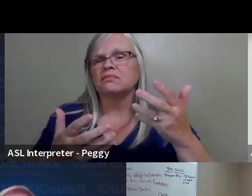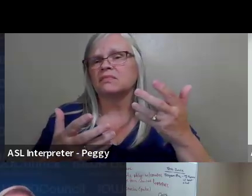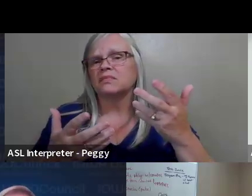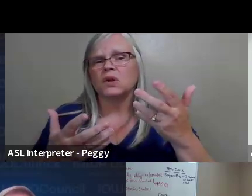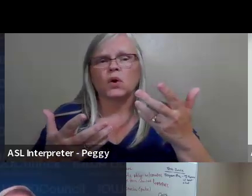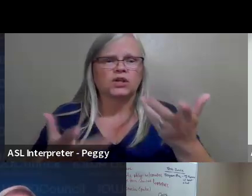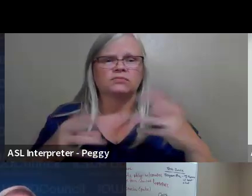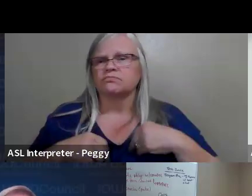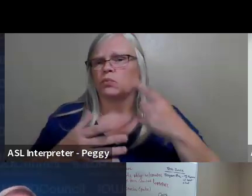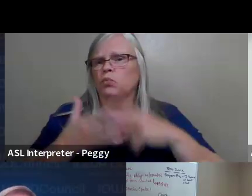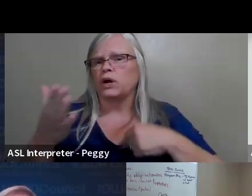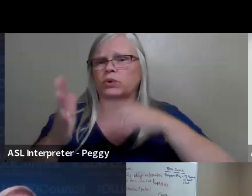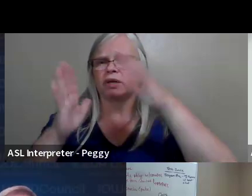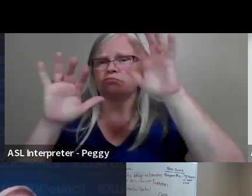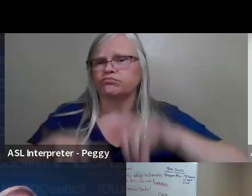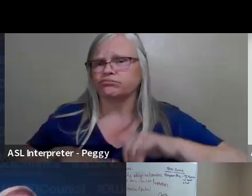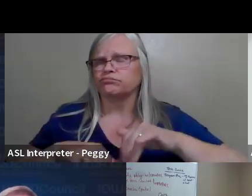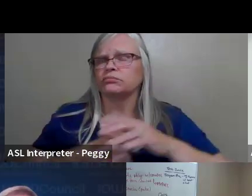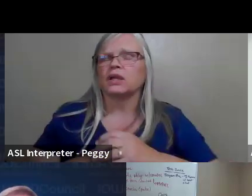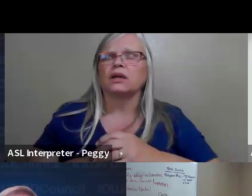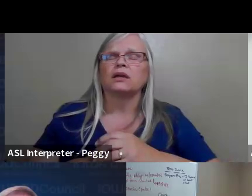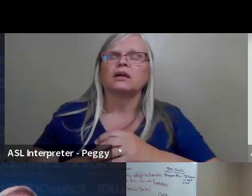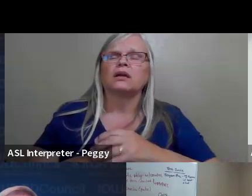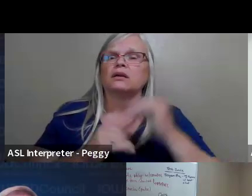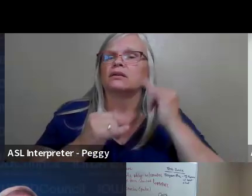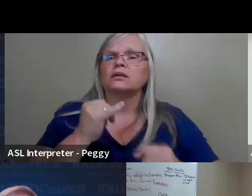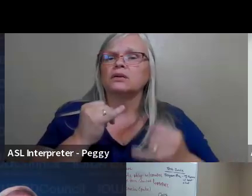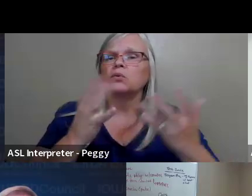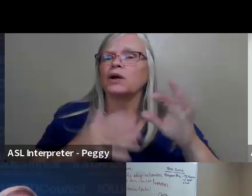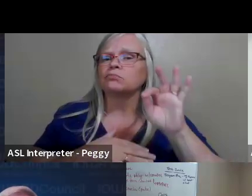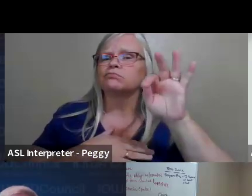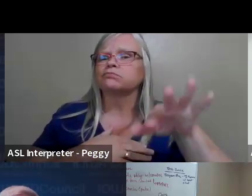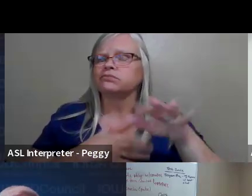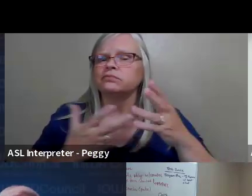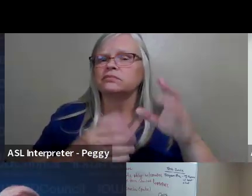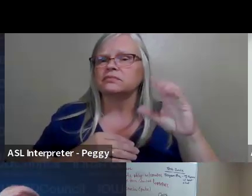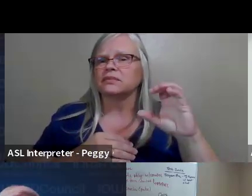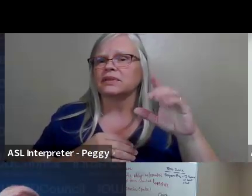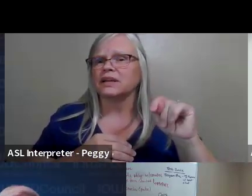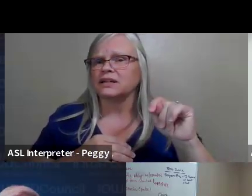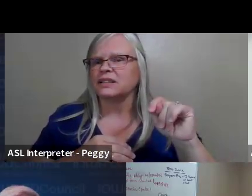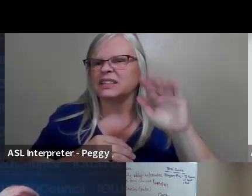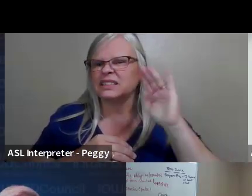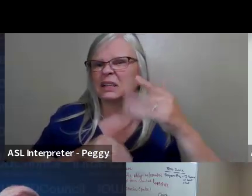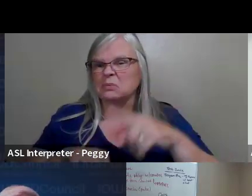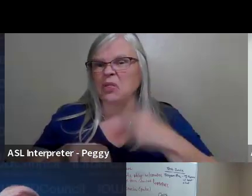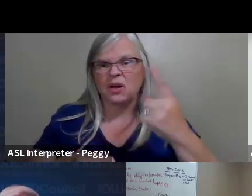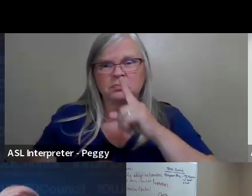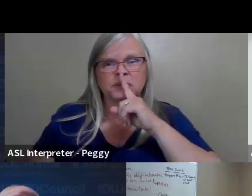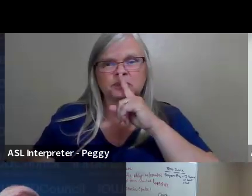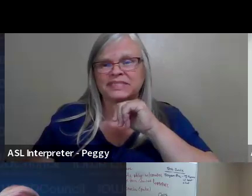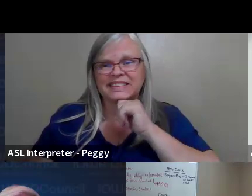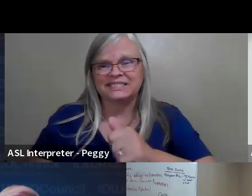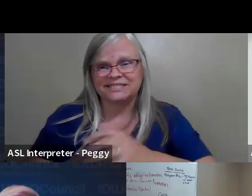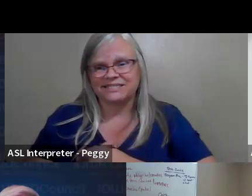up. So. And last bit is a plug for October. Just seems like a long way away, but it's not,